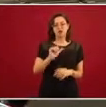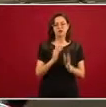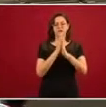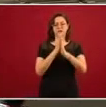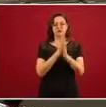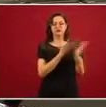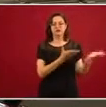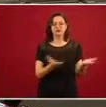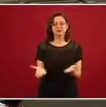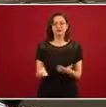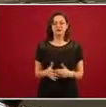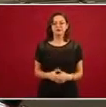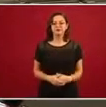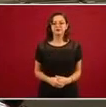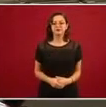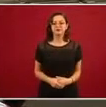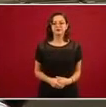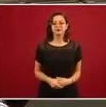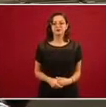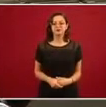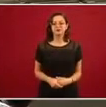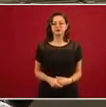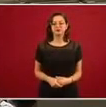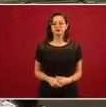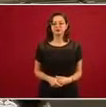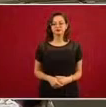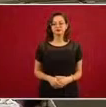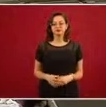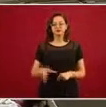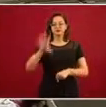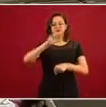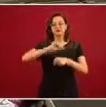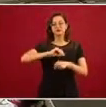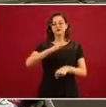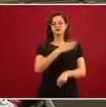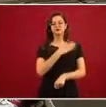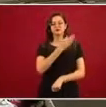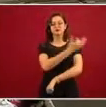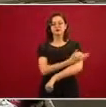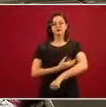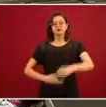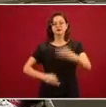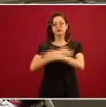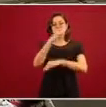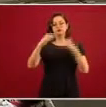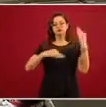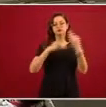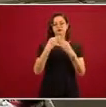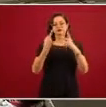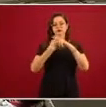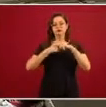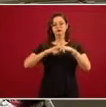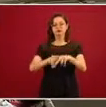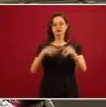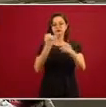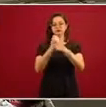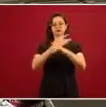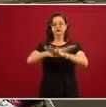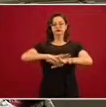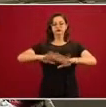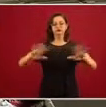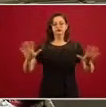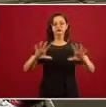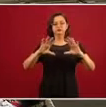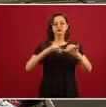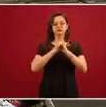Salomia, please, would you begin? Thank you, Deputy Secretary. Good evening, everyone. Let's begin with